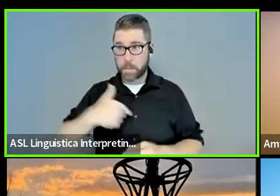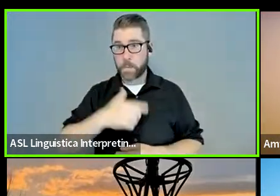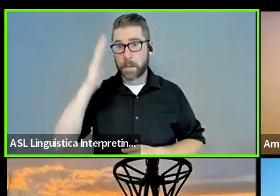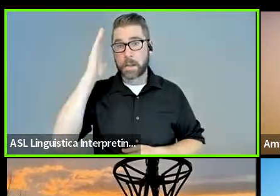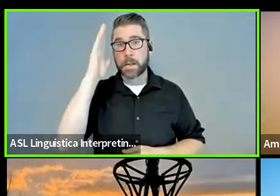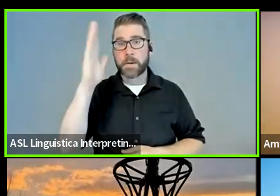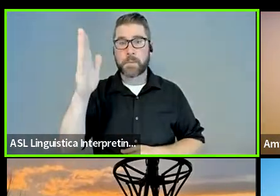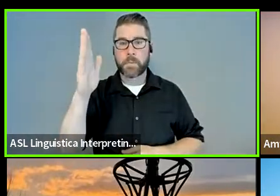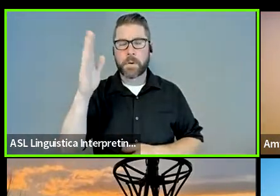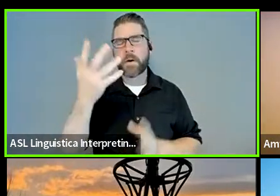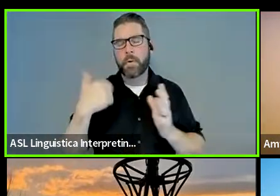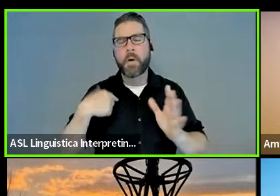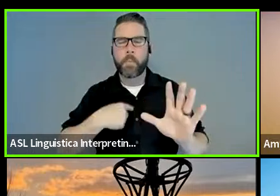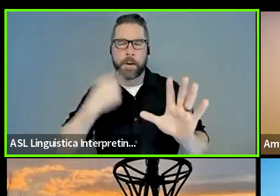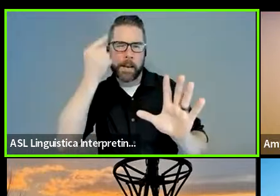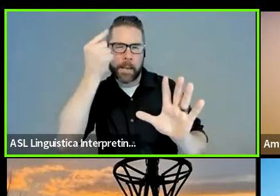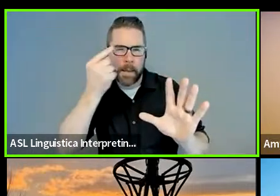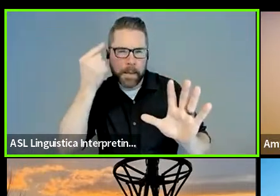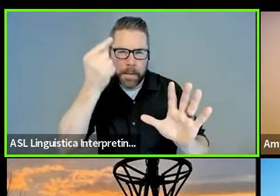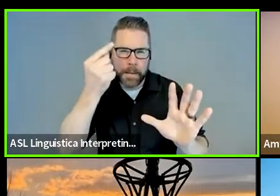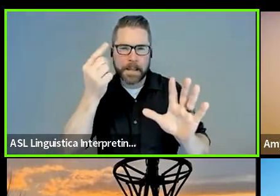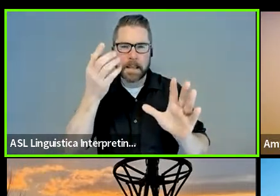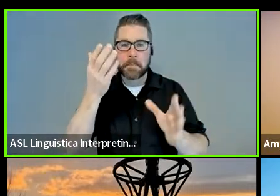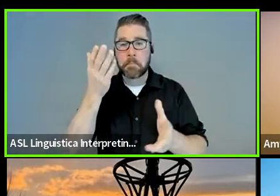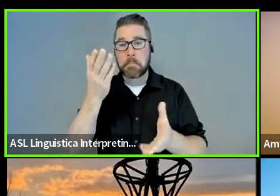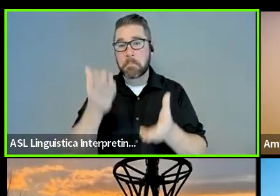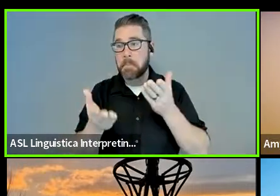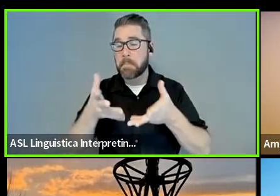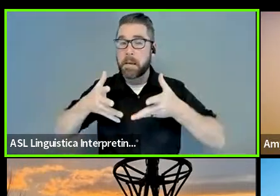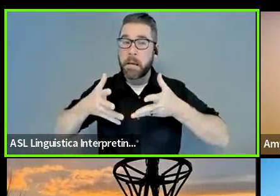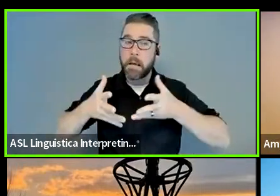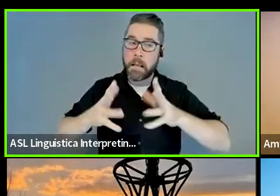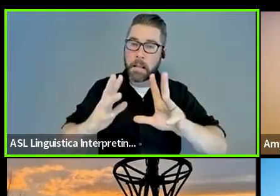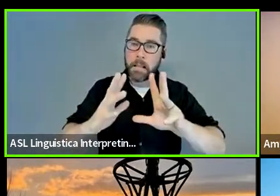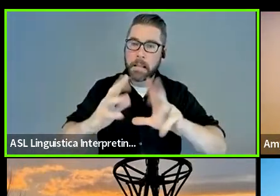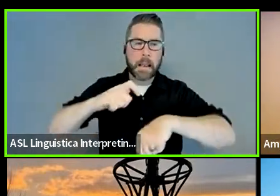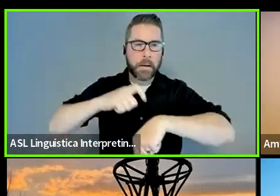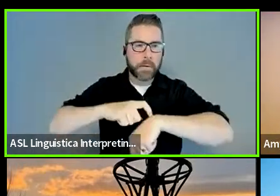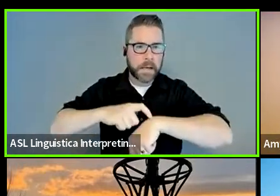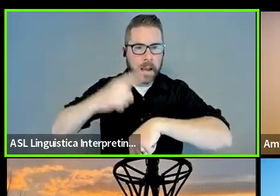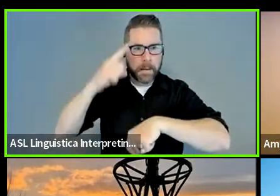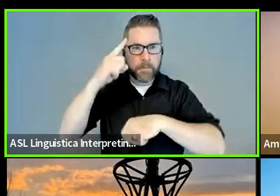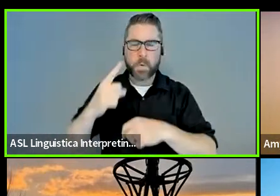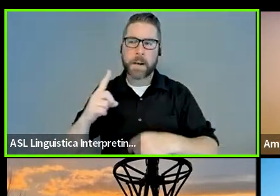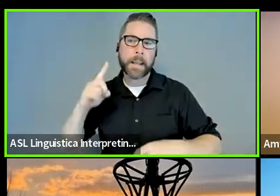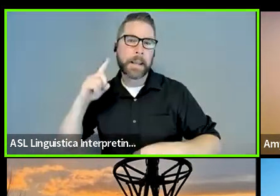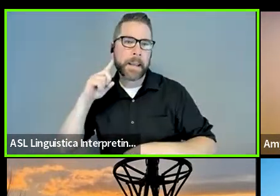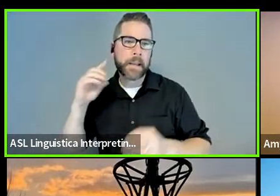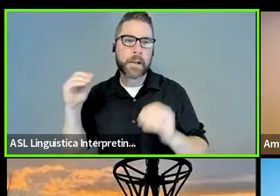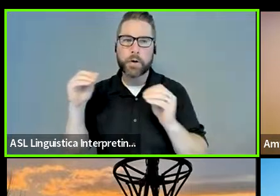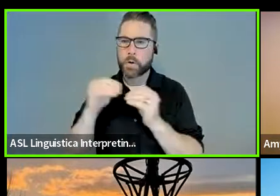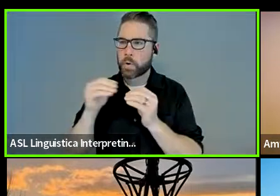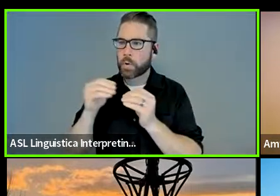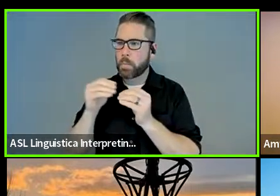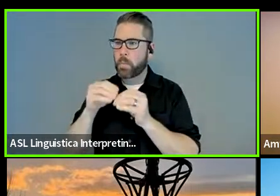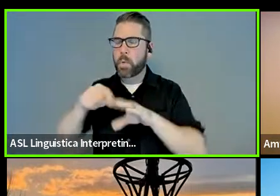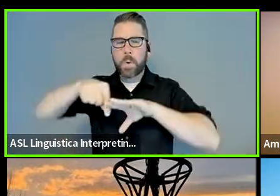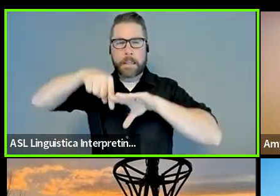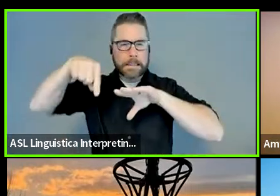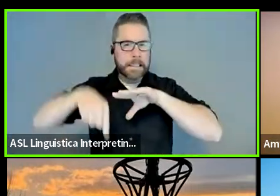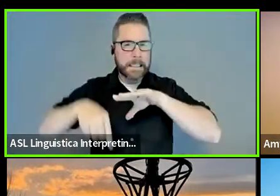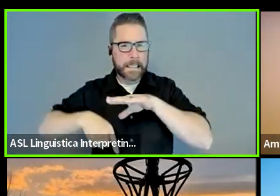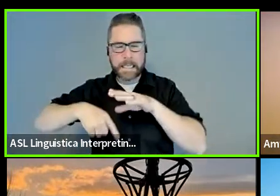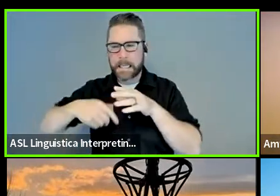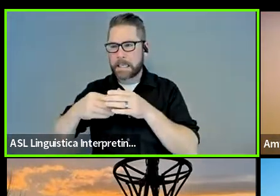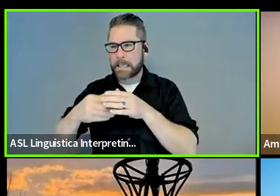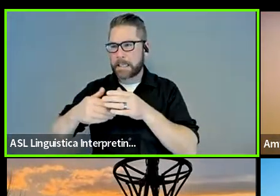thinking about having space to hear more comprehensive updates from the subcommittees. I think I'm going to pass it to